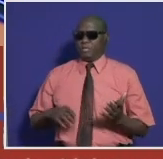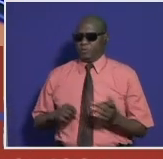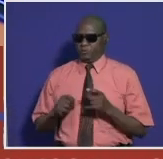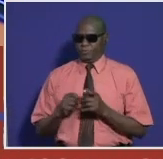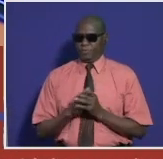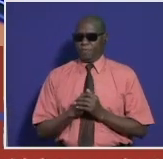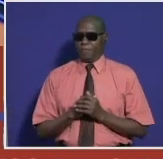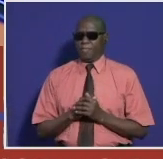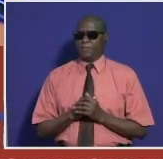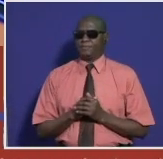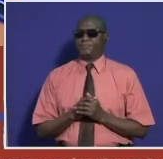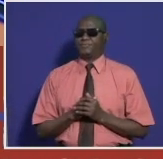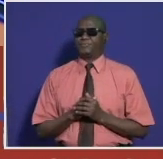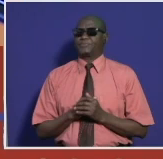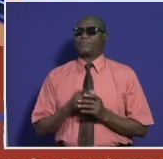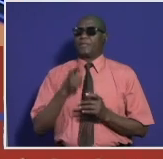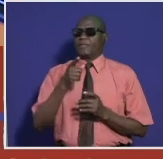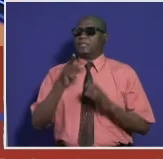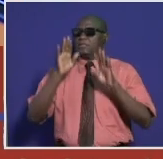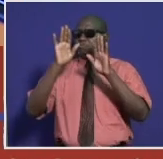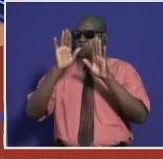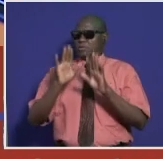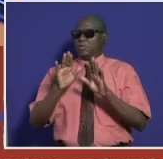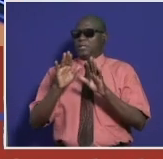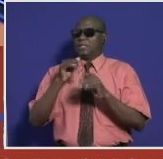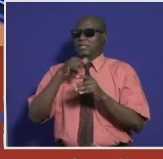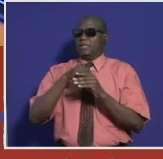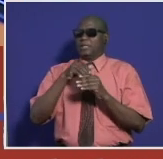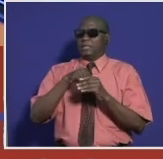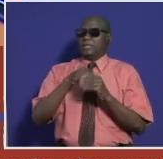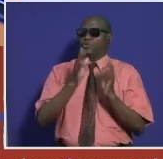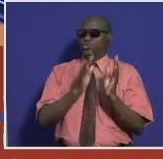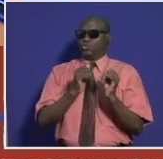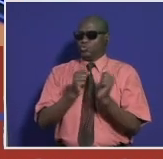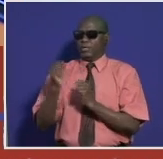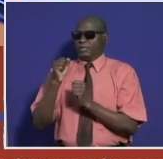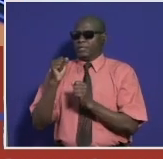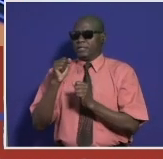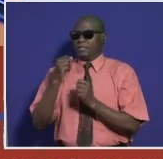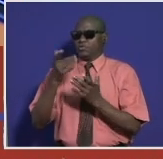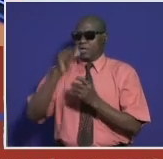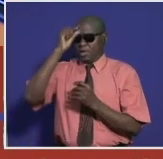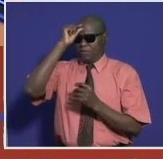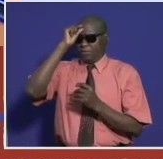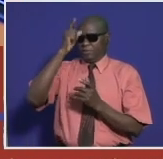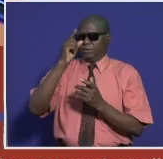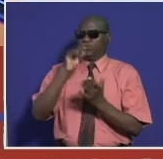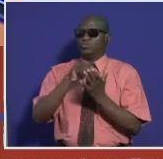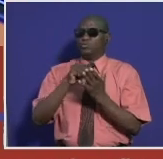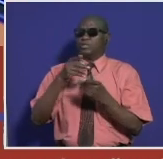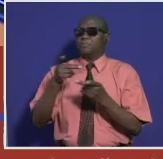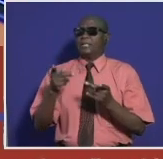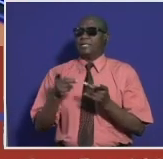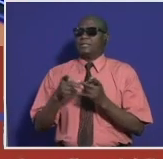is not just timely, but also critical in terms of strategies to the government will make to put in place to